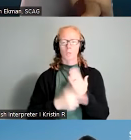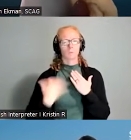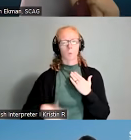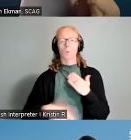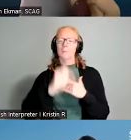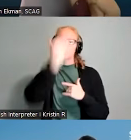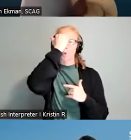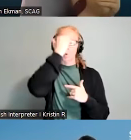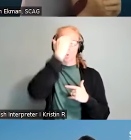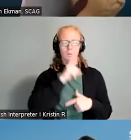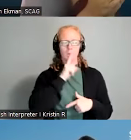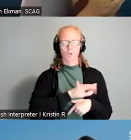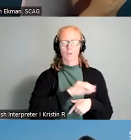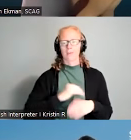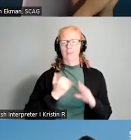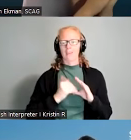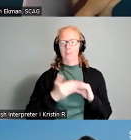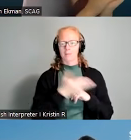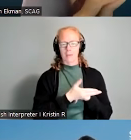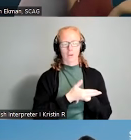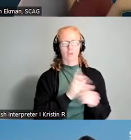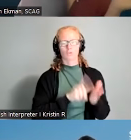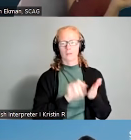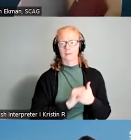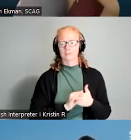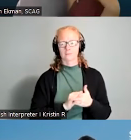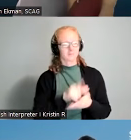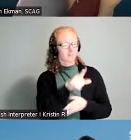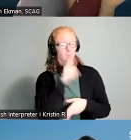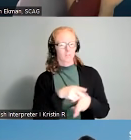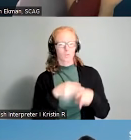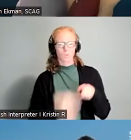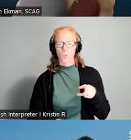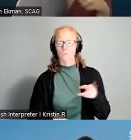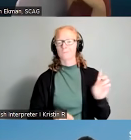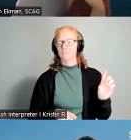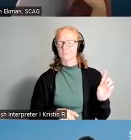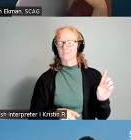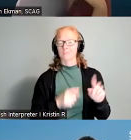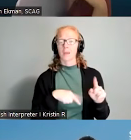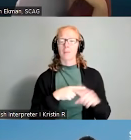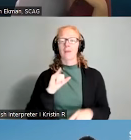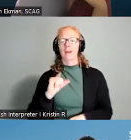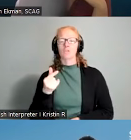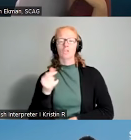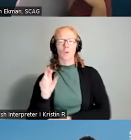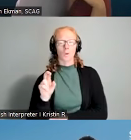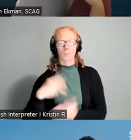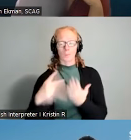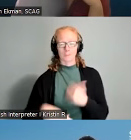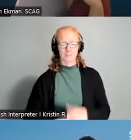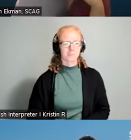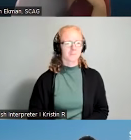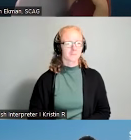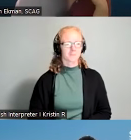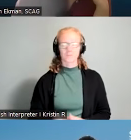if our email is on your distribution list. And that's a little taste of the IGR program. I'm happy